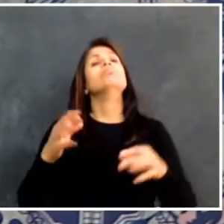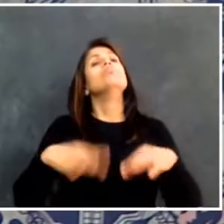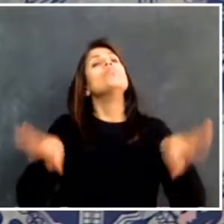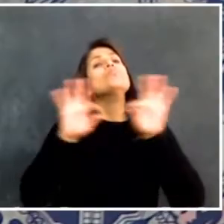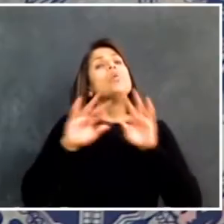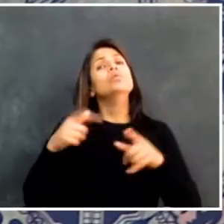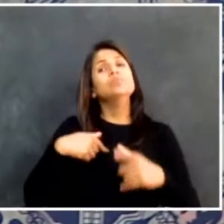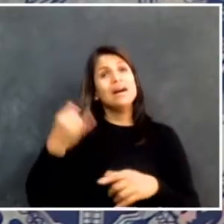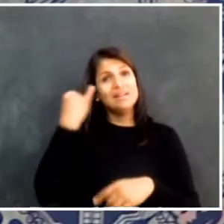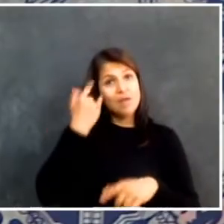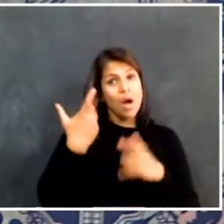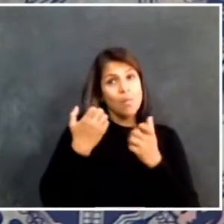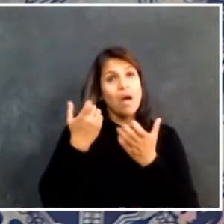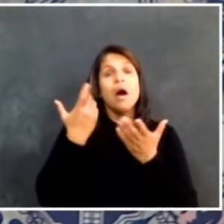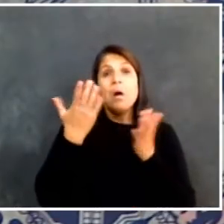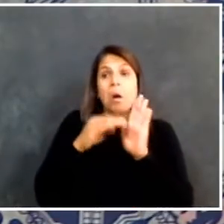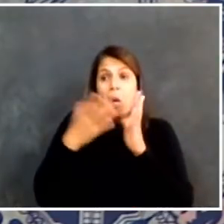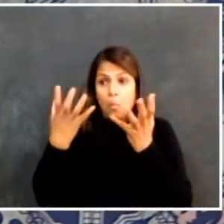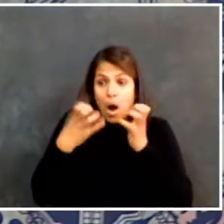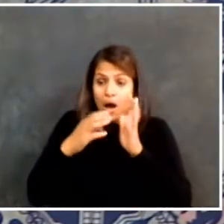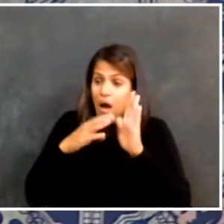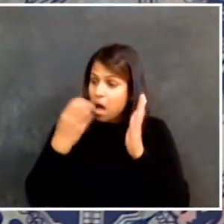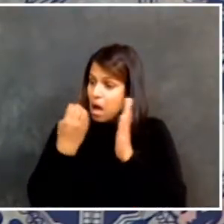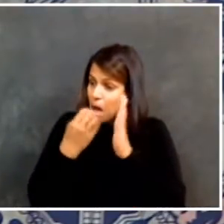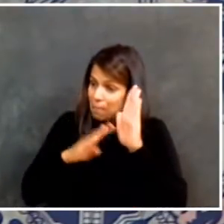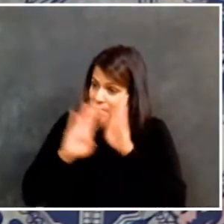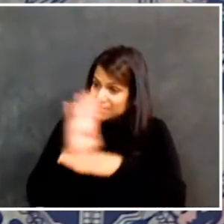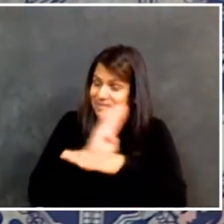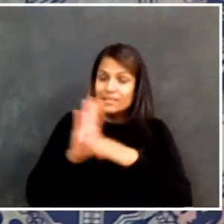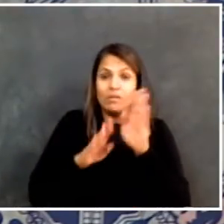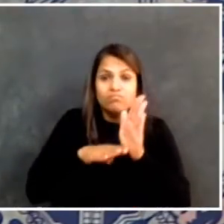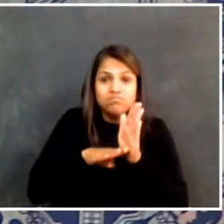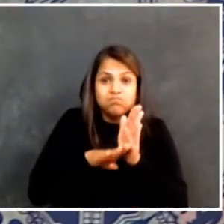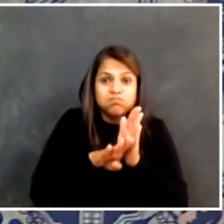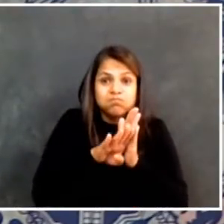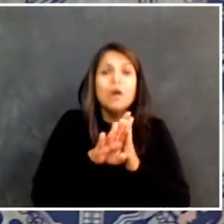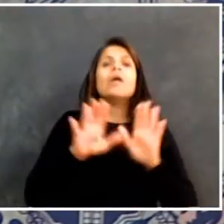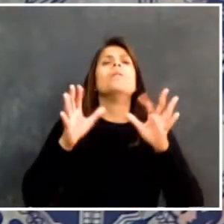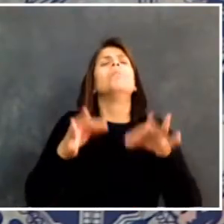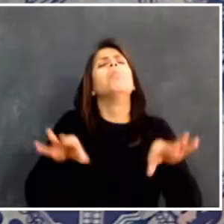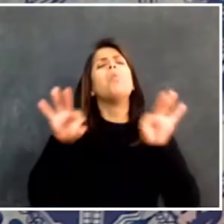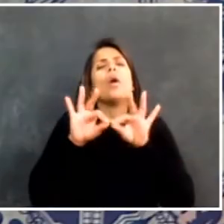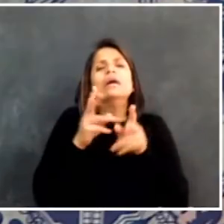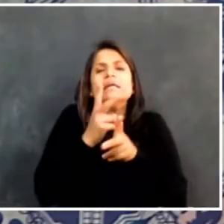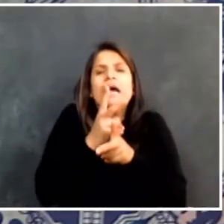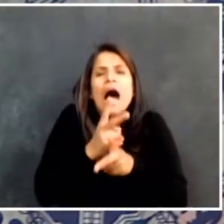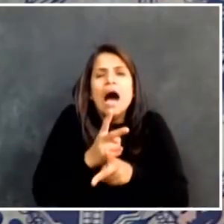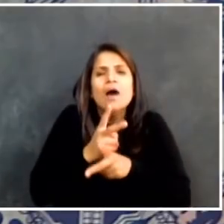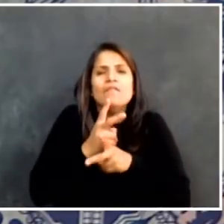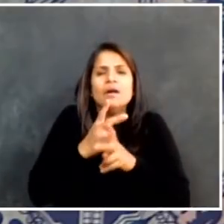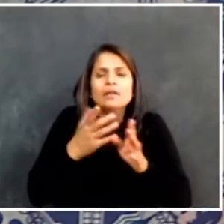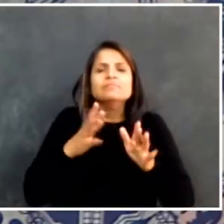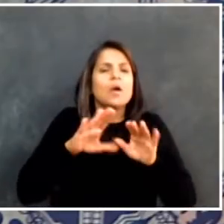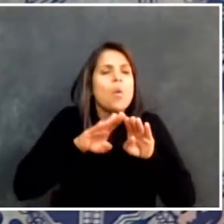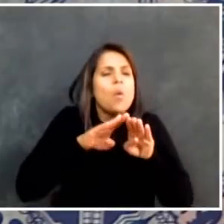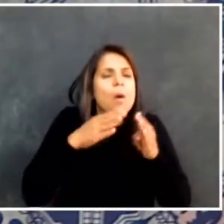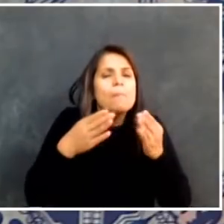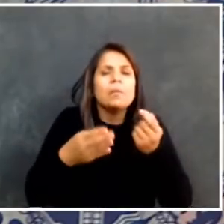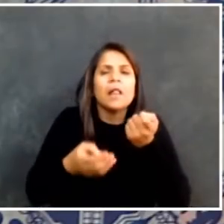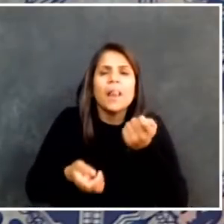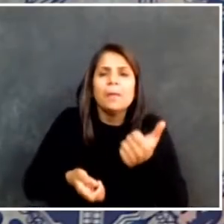this thing. So that's going to take being slow and purposeful, not too slow, but cautious so we get it